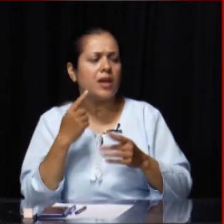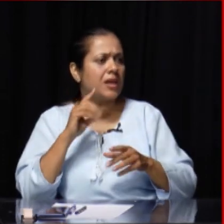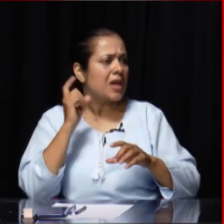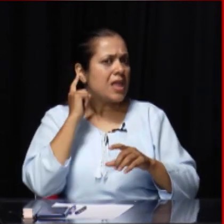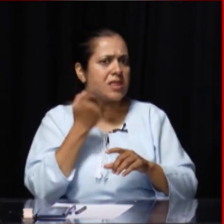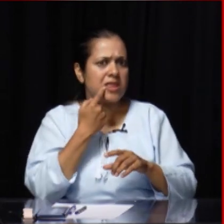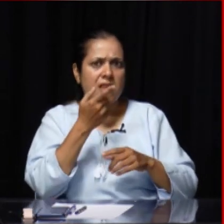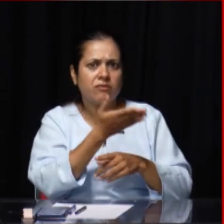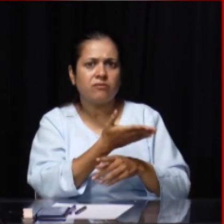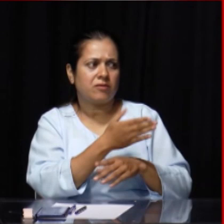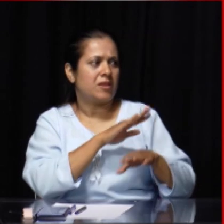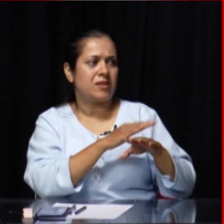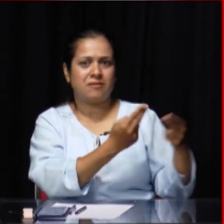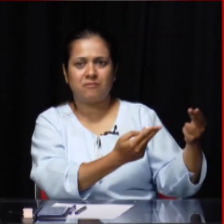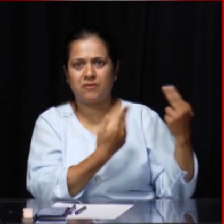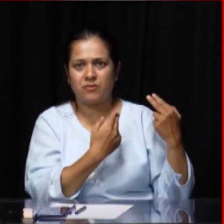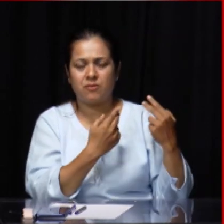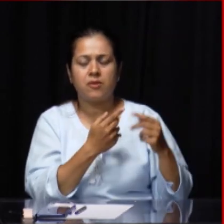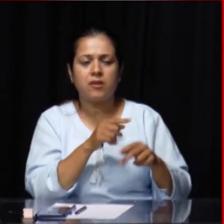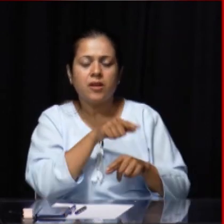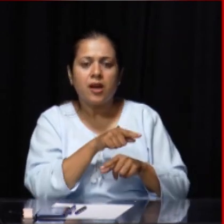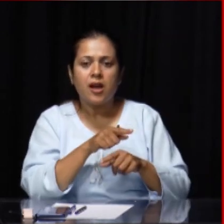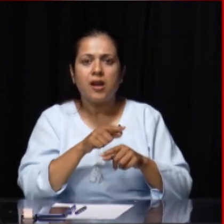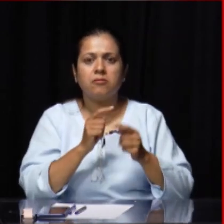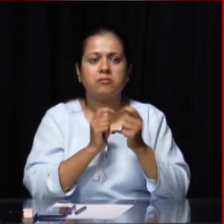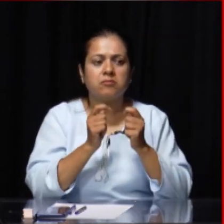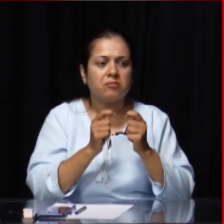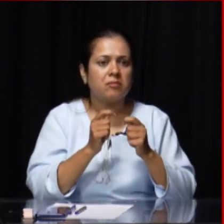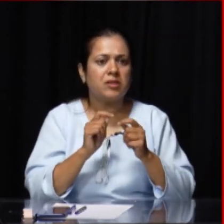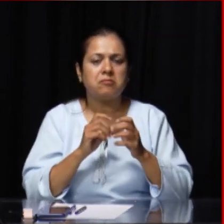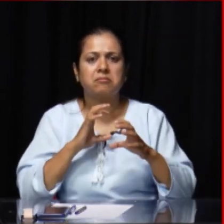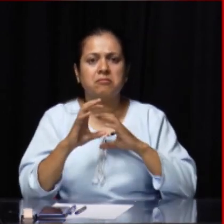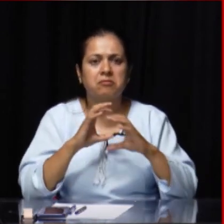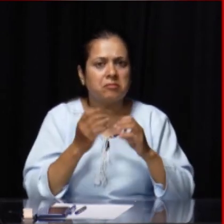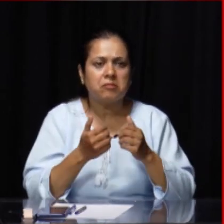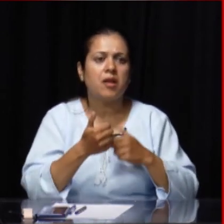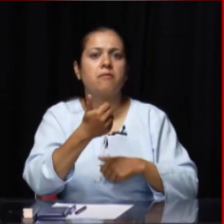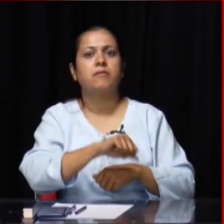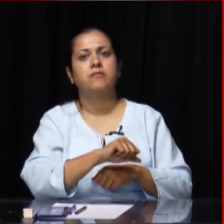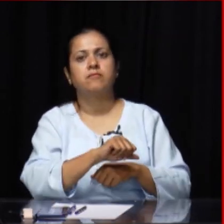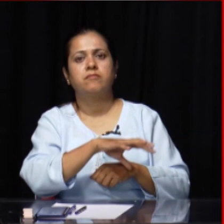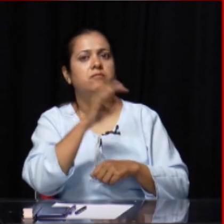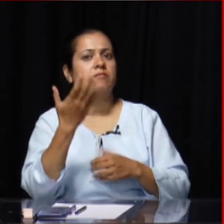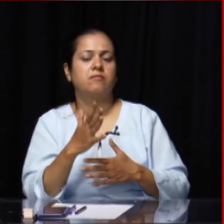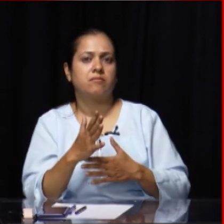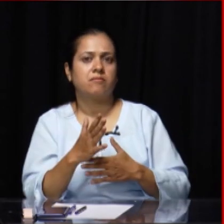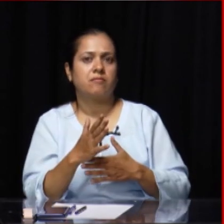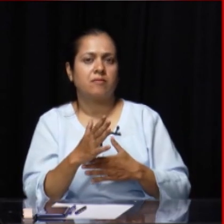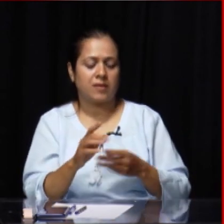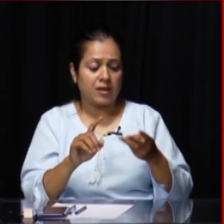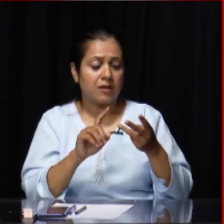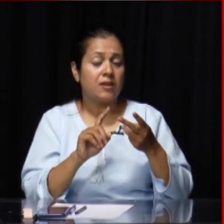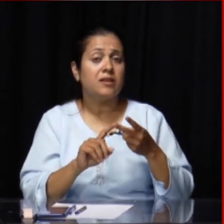them, as he said earlier. Now, because of Act, this is come. And another very important point is that